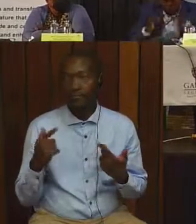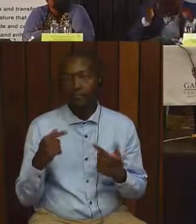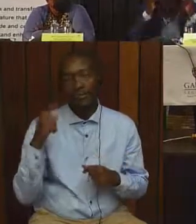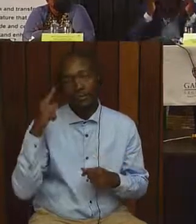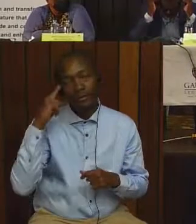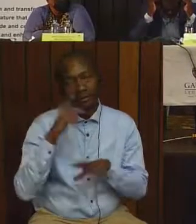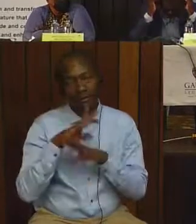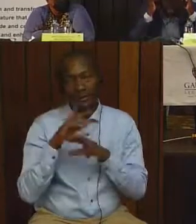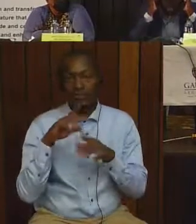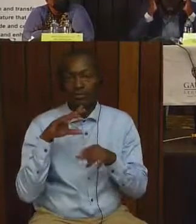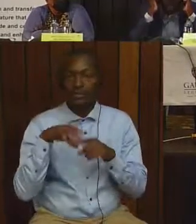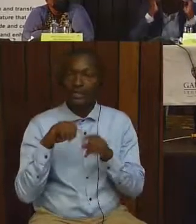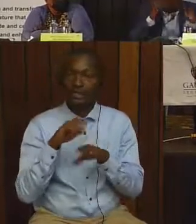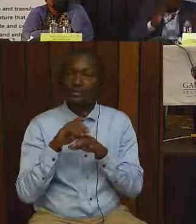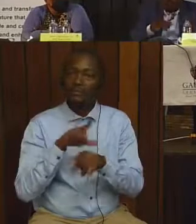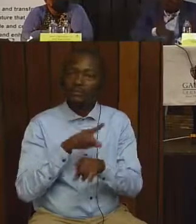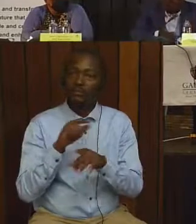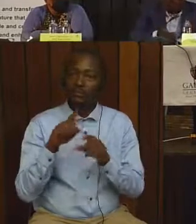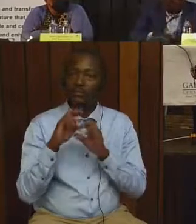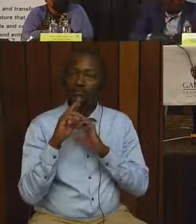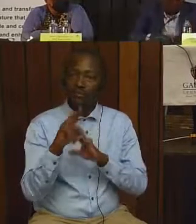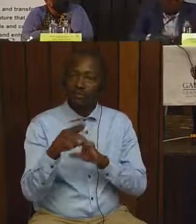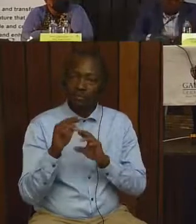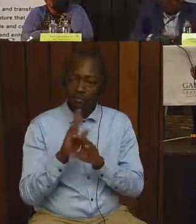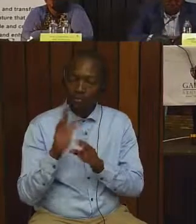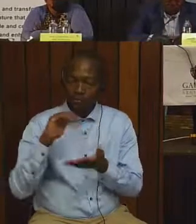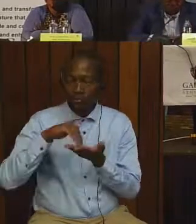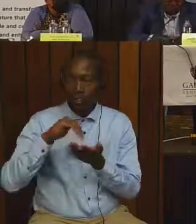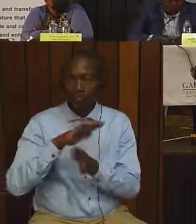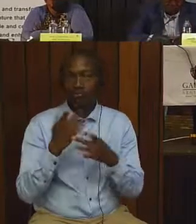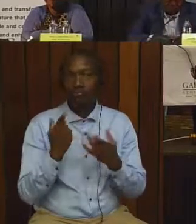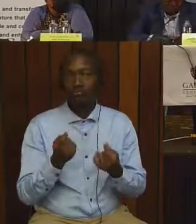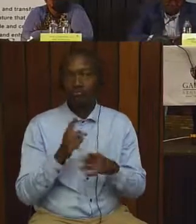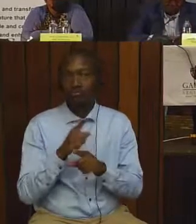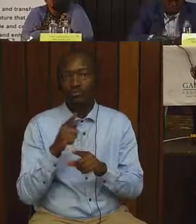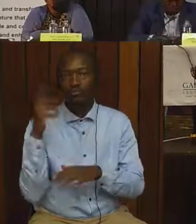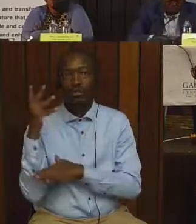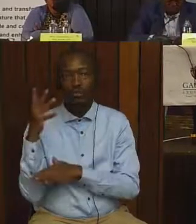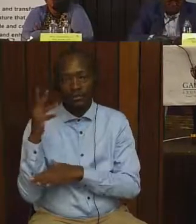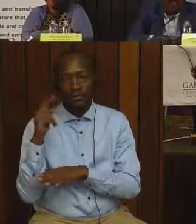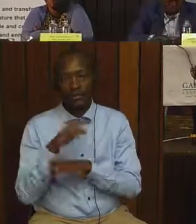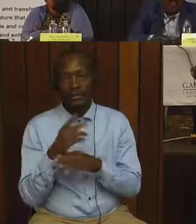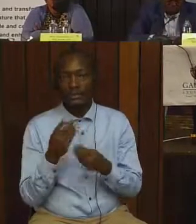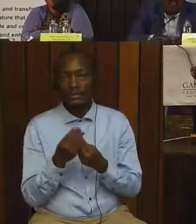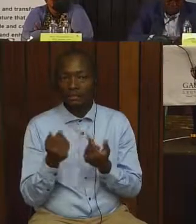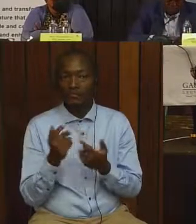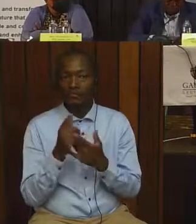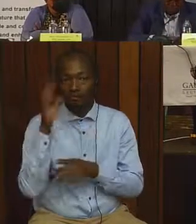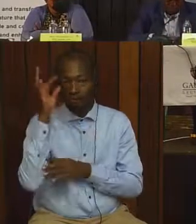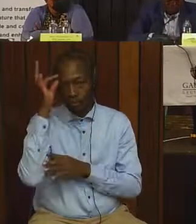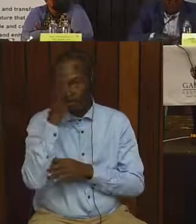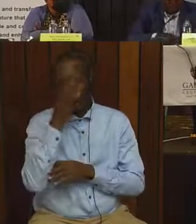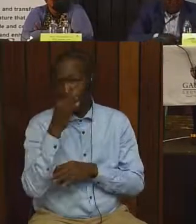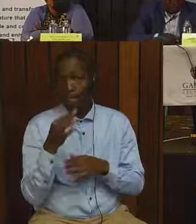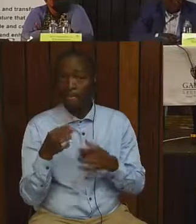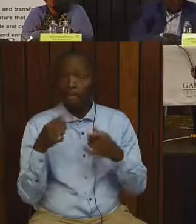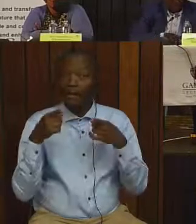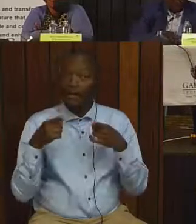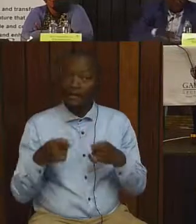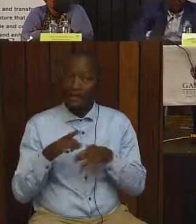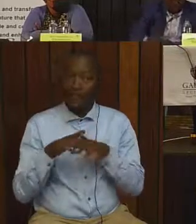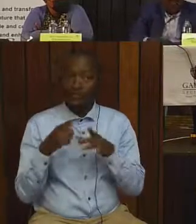and will respond when you come to do your presentation in a few minutes. I decided to do it that